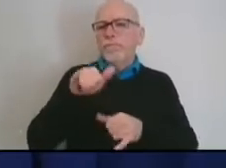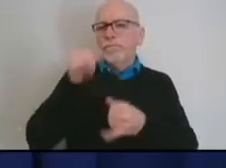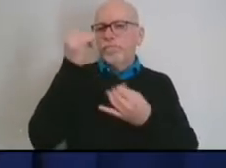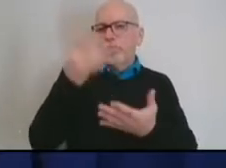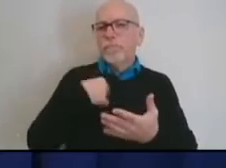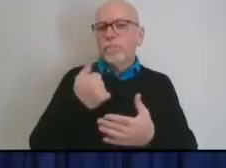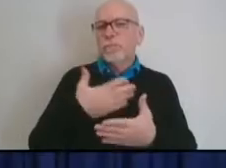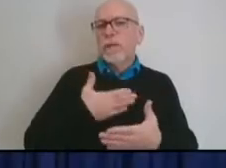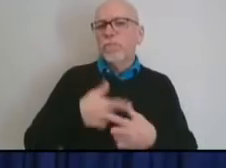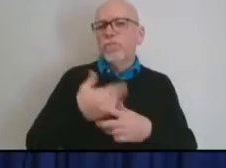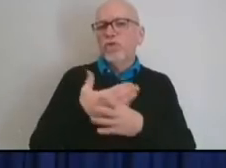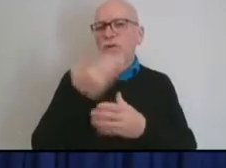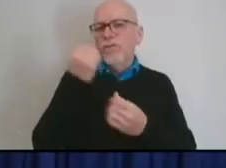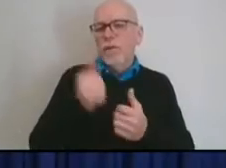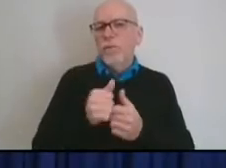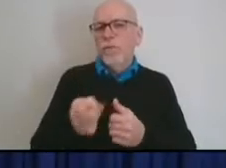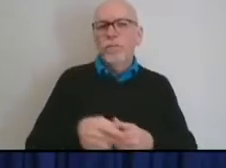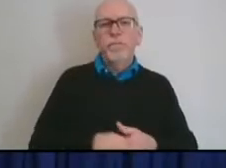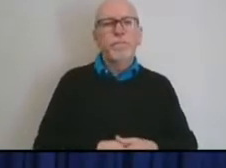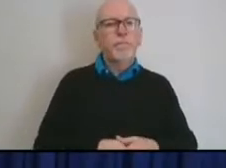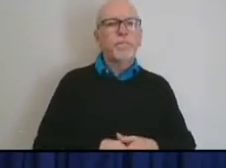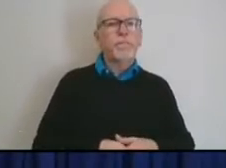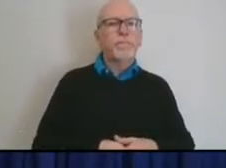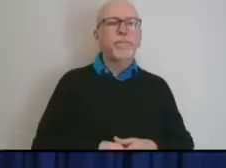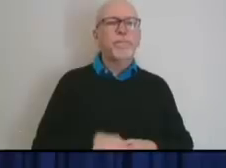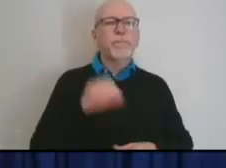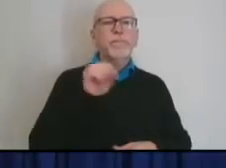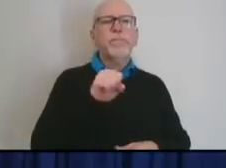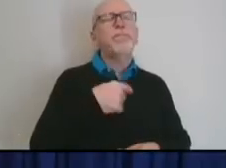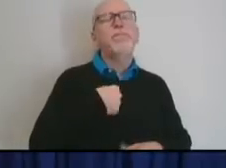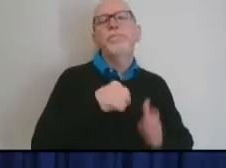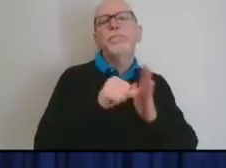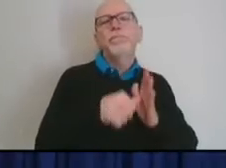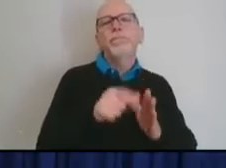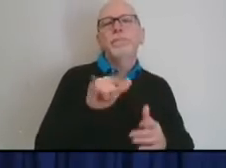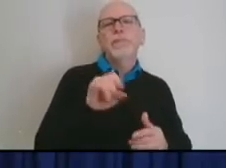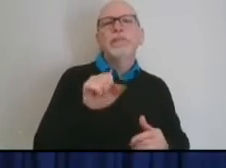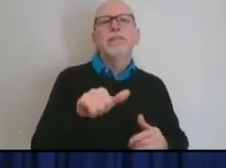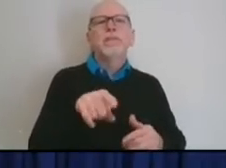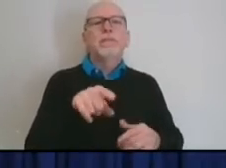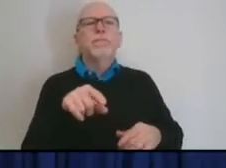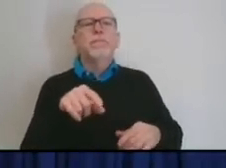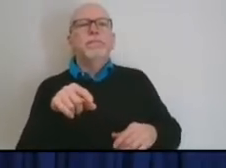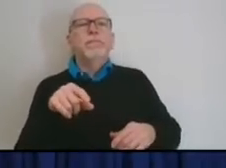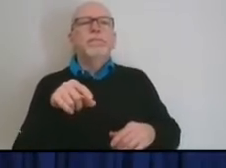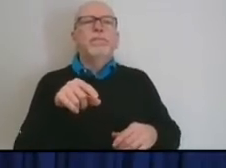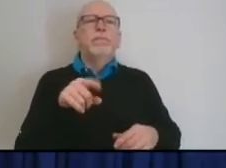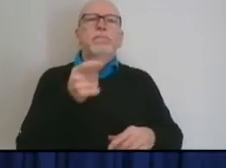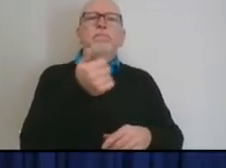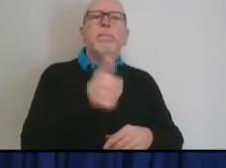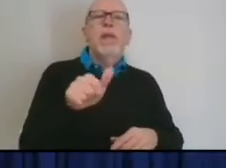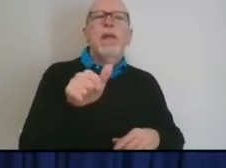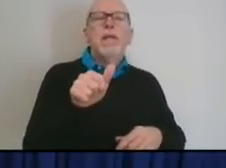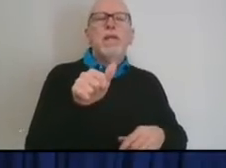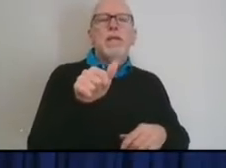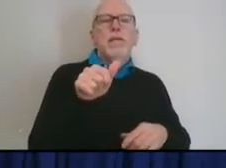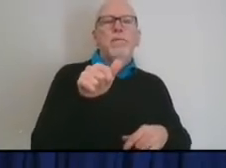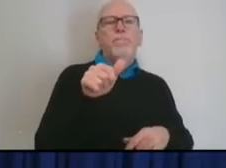and send that. Yeah, I would just again stress, Lindsay, that there's in any